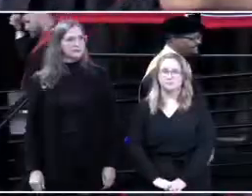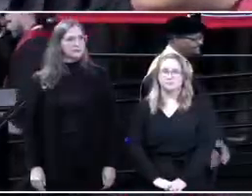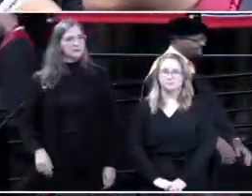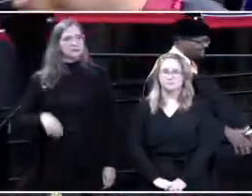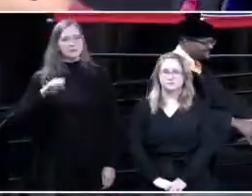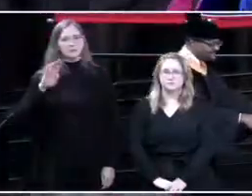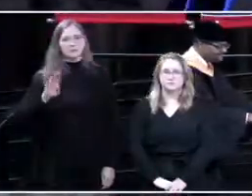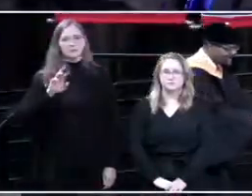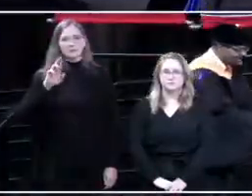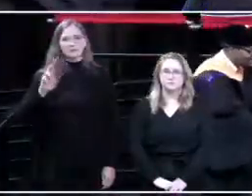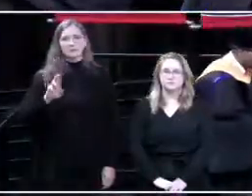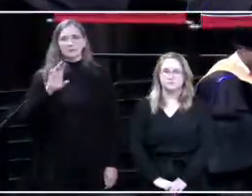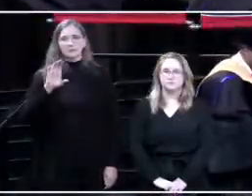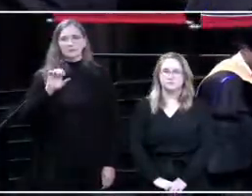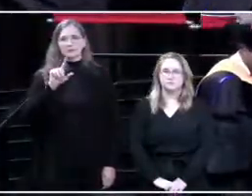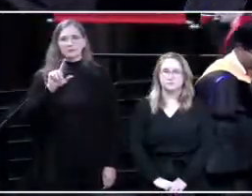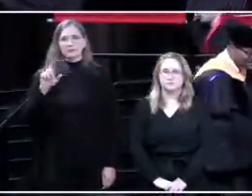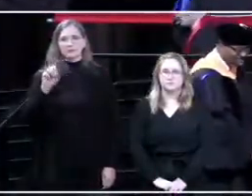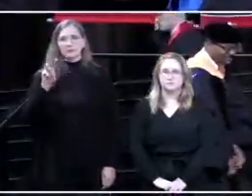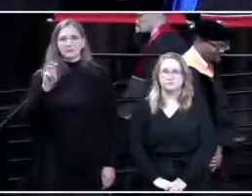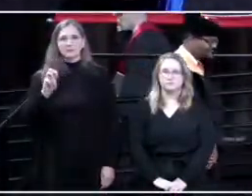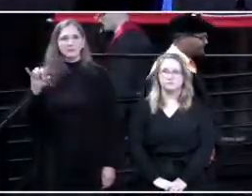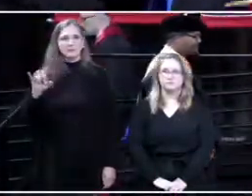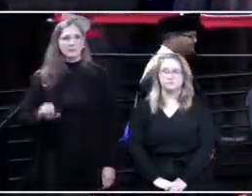Blake Ryan Calloway.